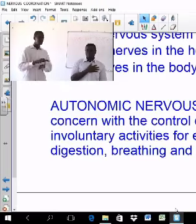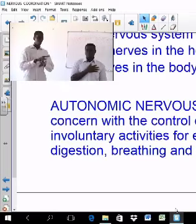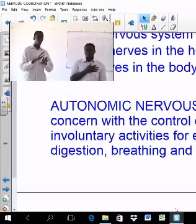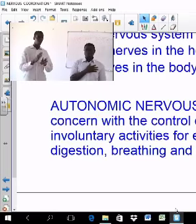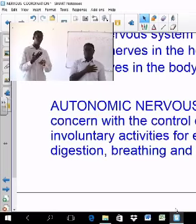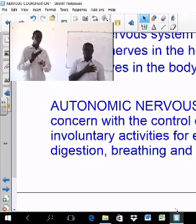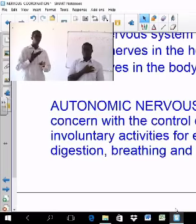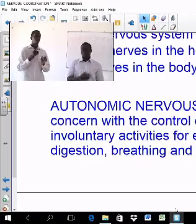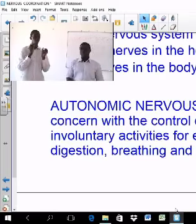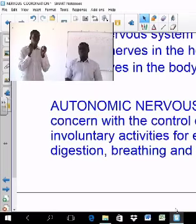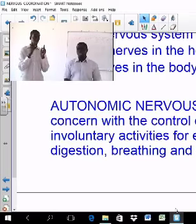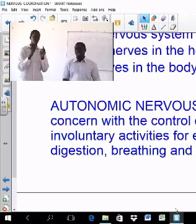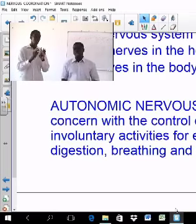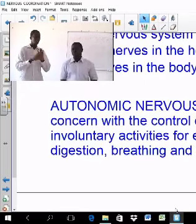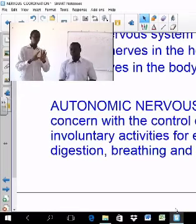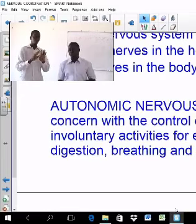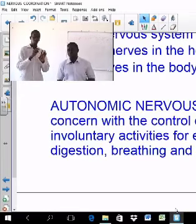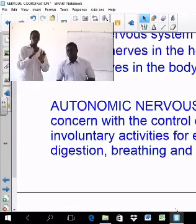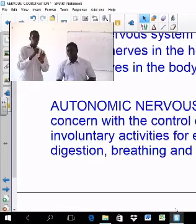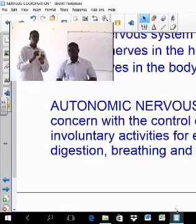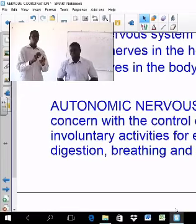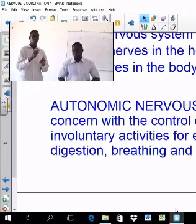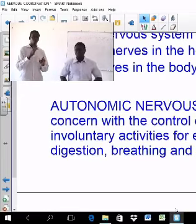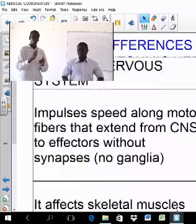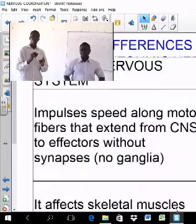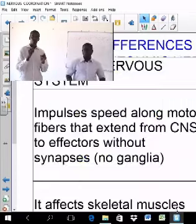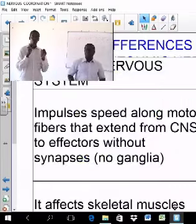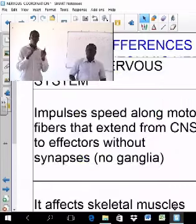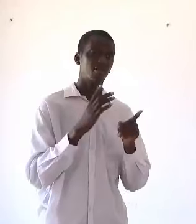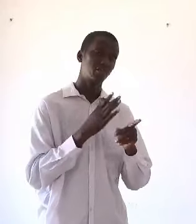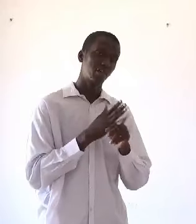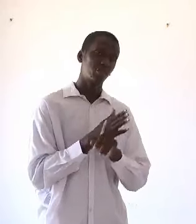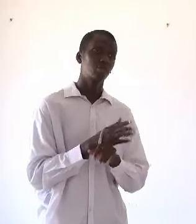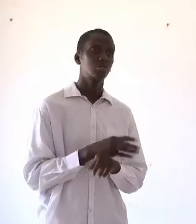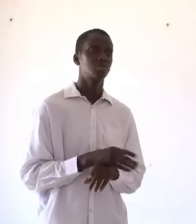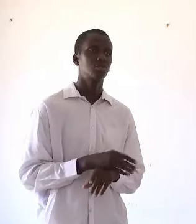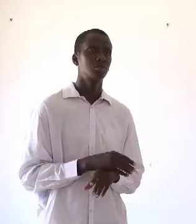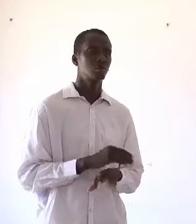on doing what it's doing. These are involuntary.